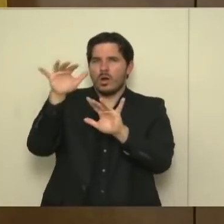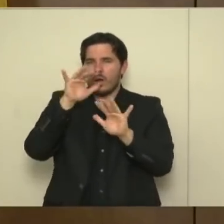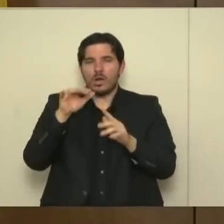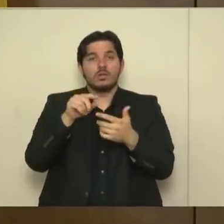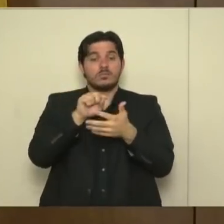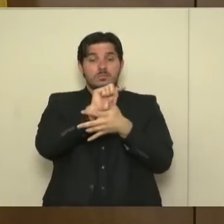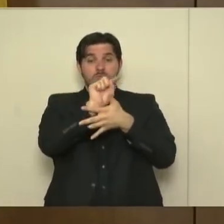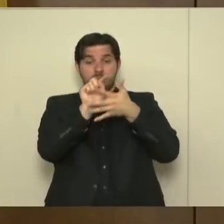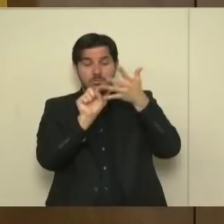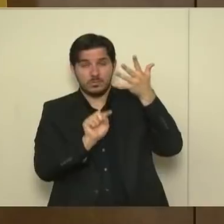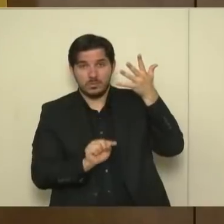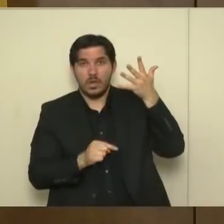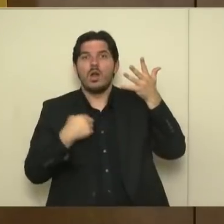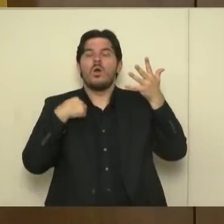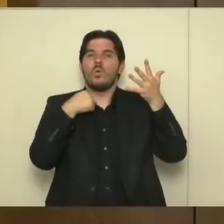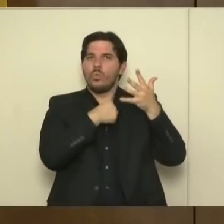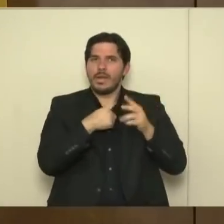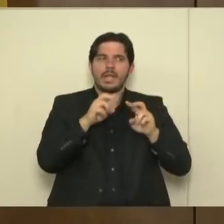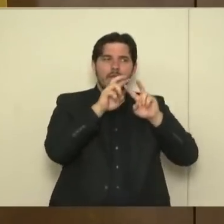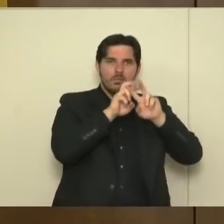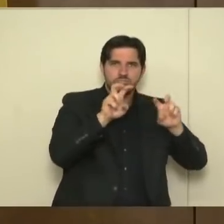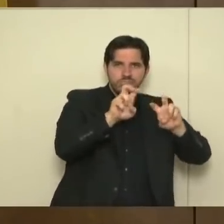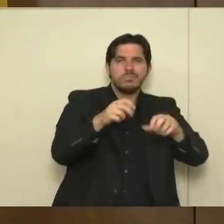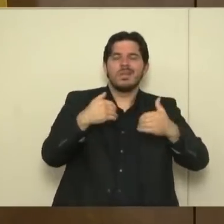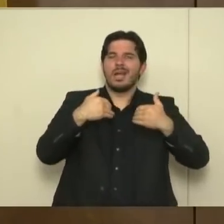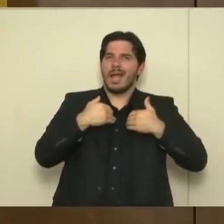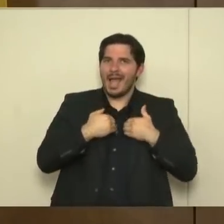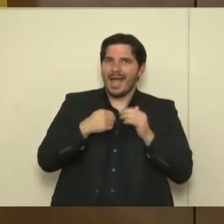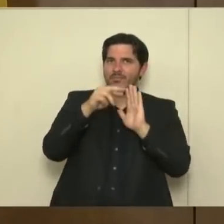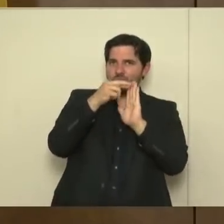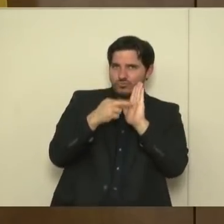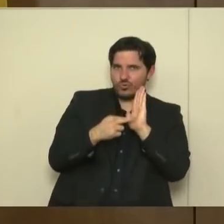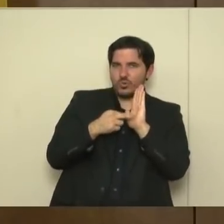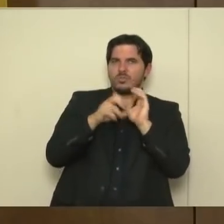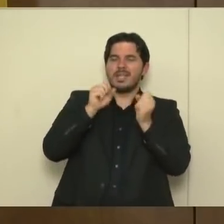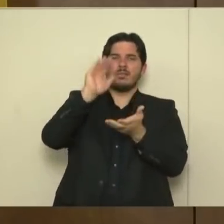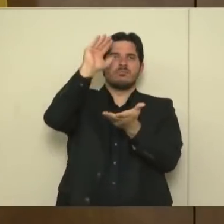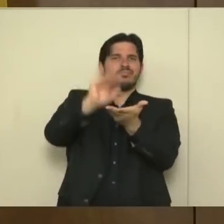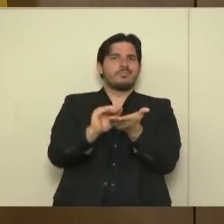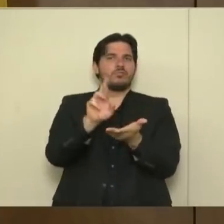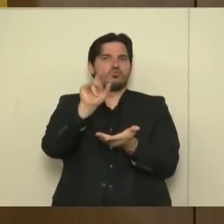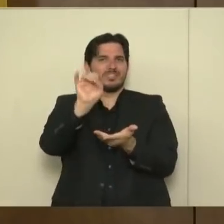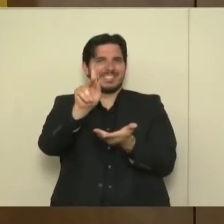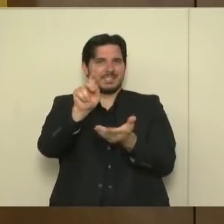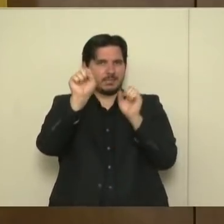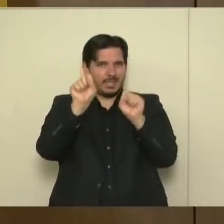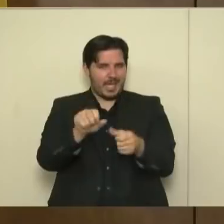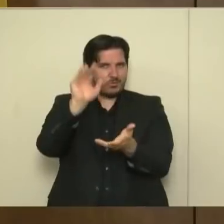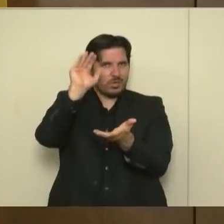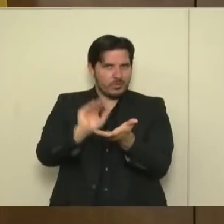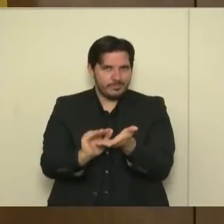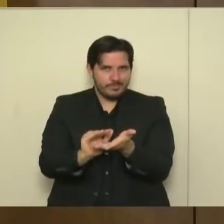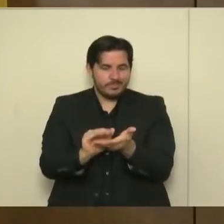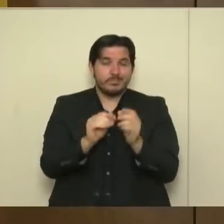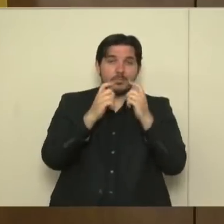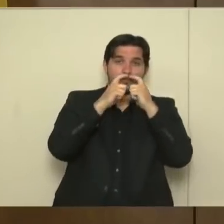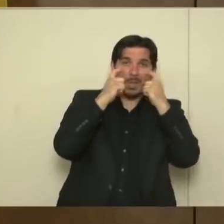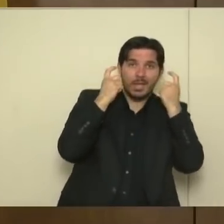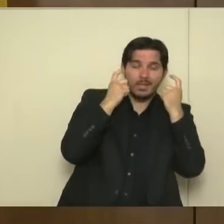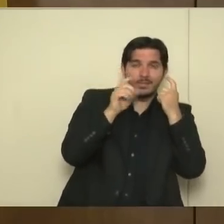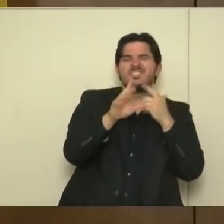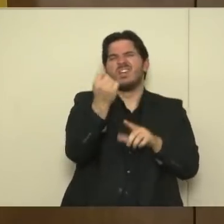have tools that readily mitigate spread because you can wear a mask, you can socially distance. Indoor dining's the hard